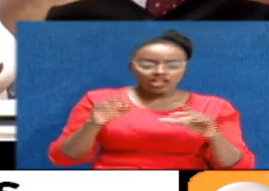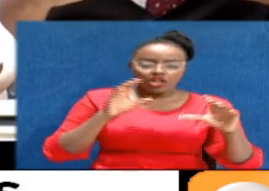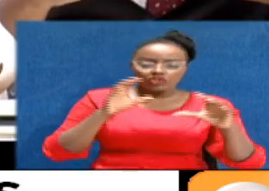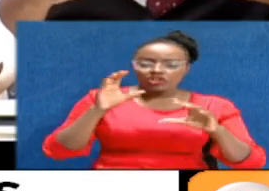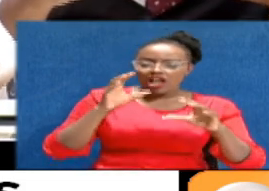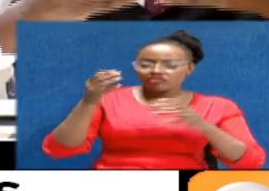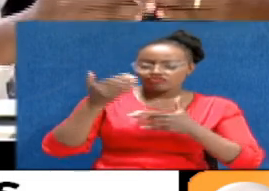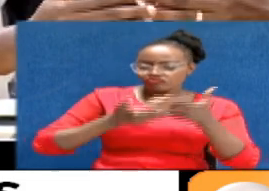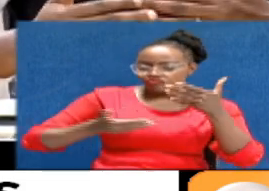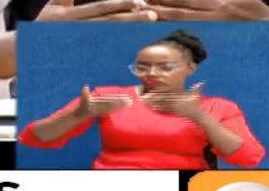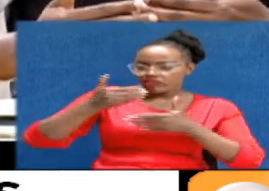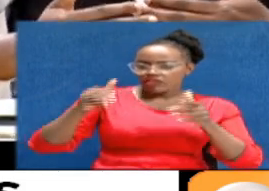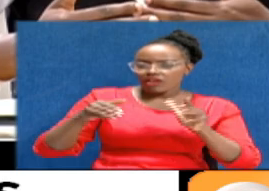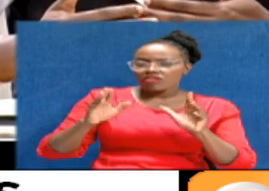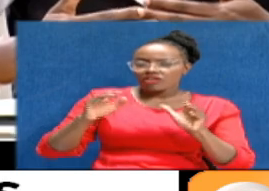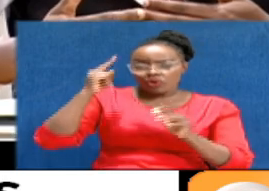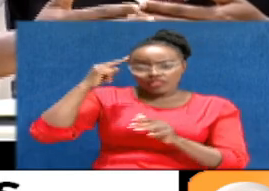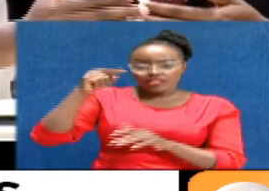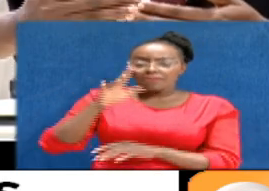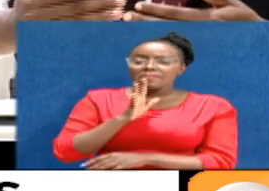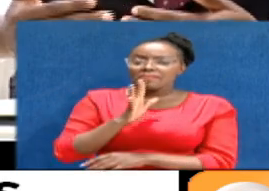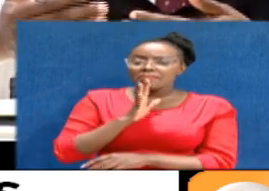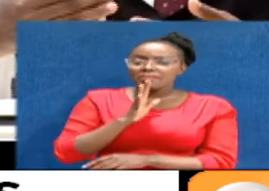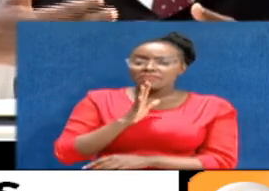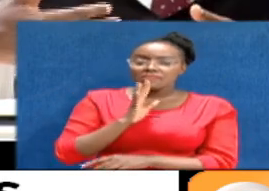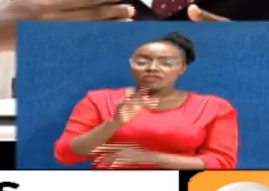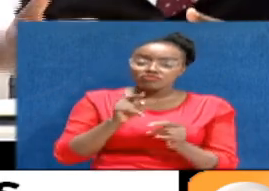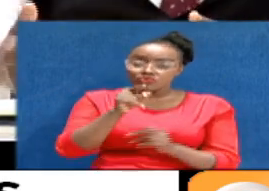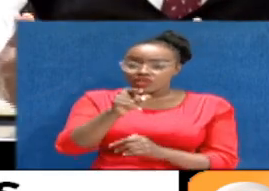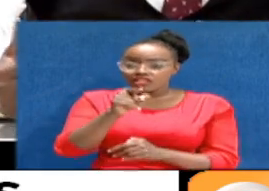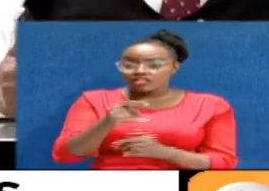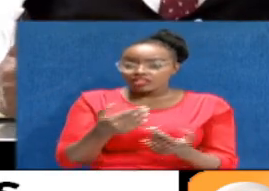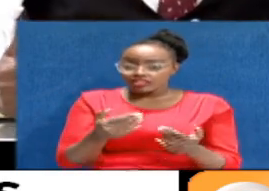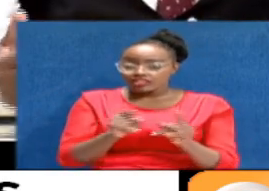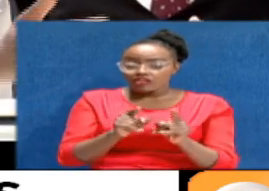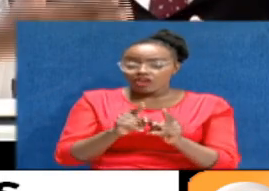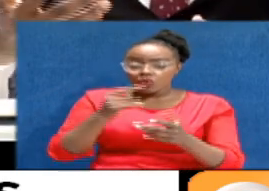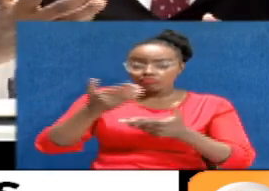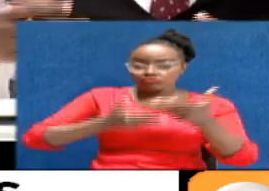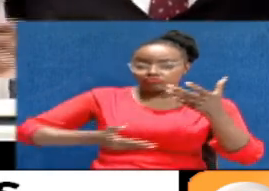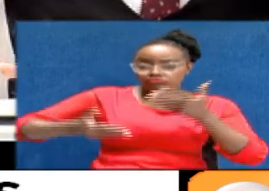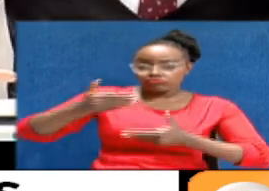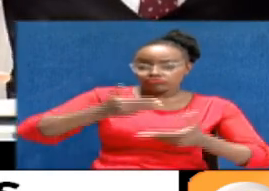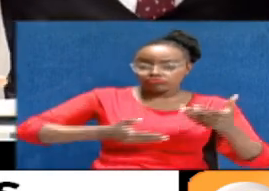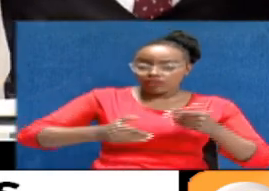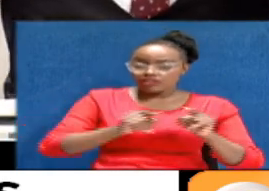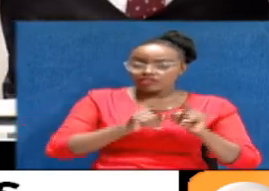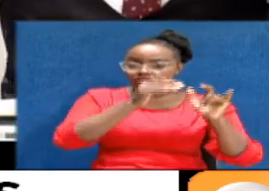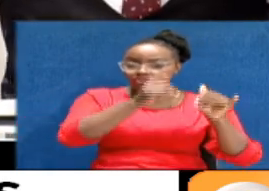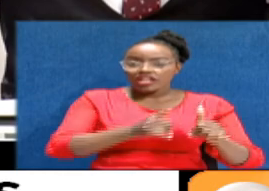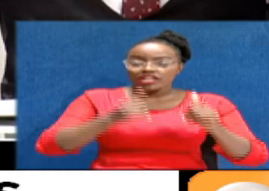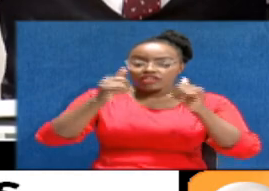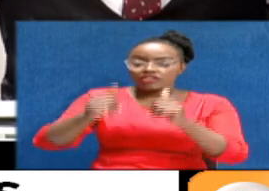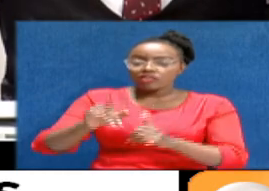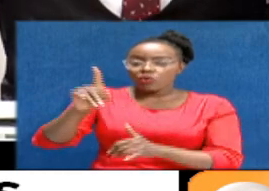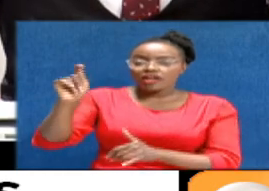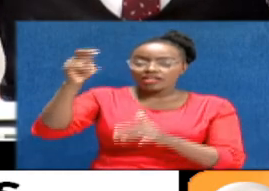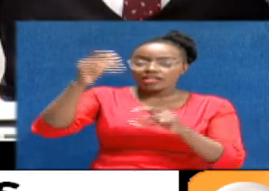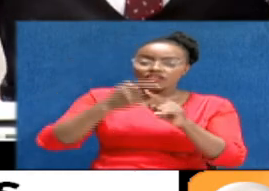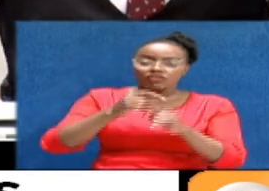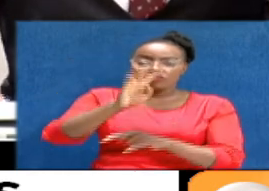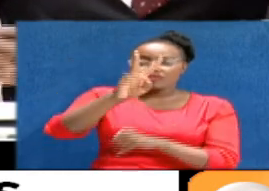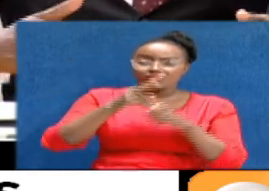conversational fashion. You know, you'd think it's she's speaking to you across a coffee table and to you individually as one Kenyan out